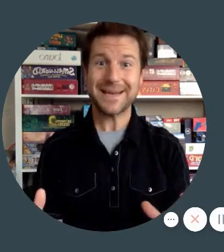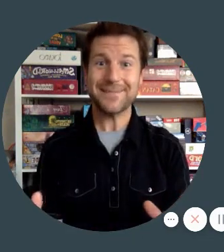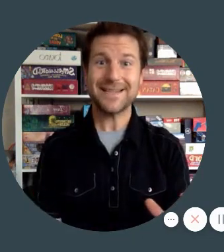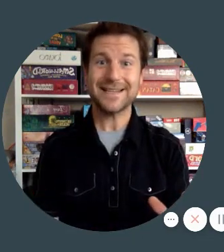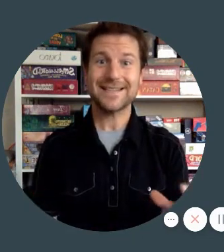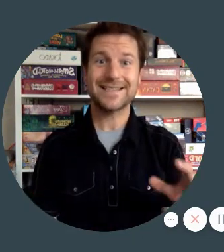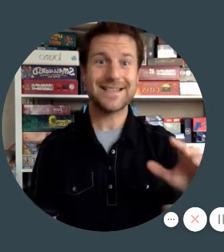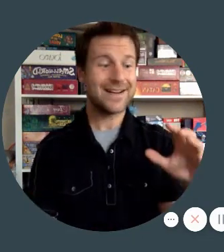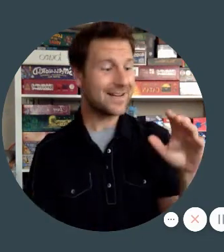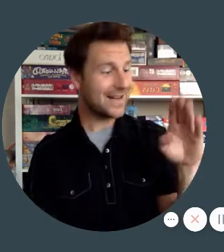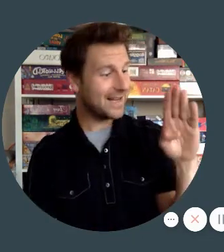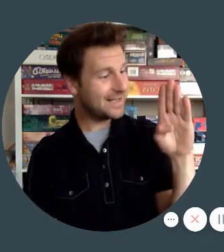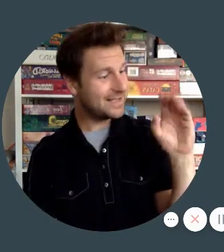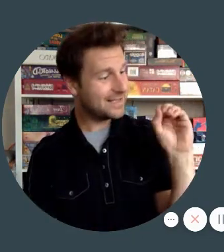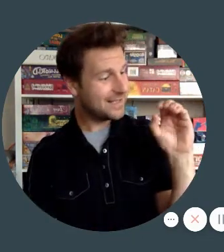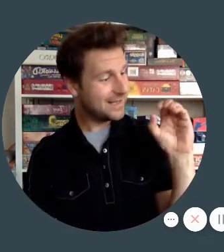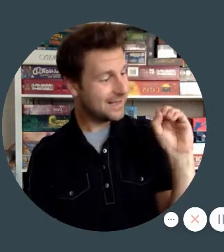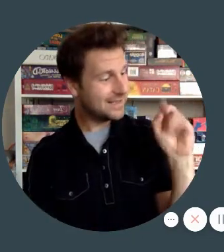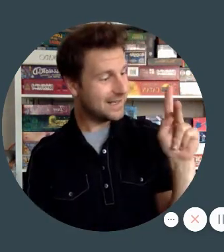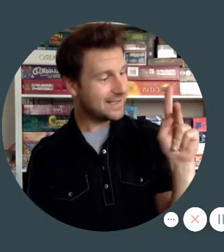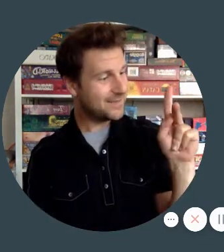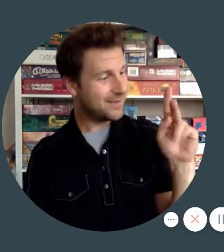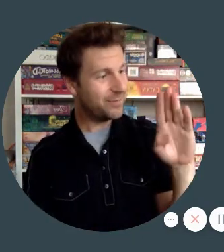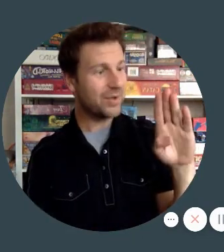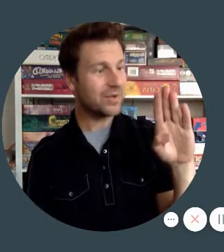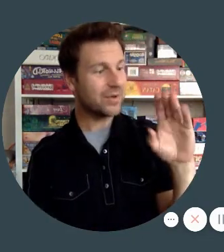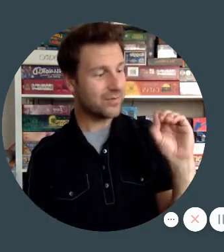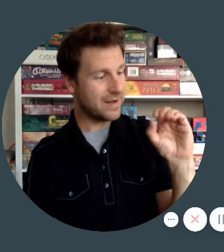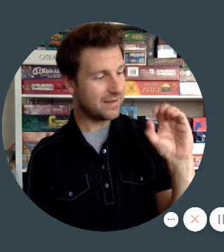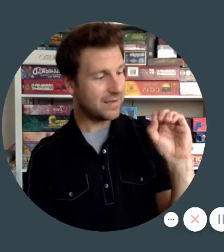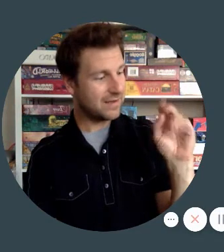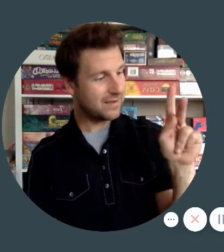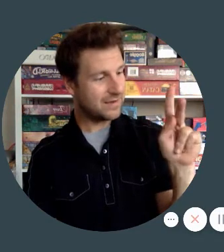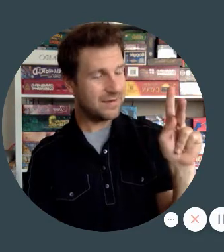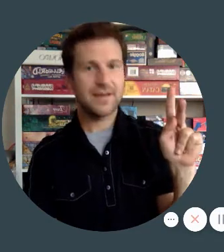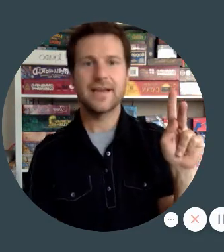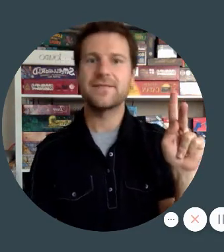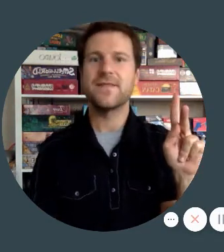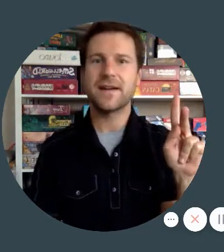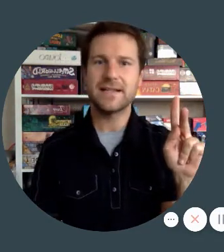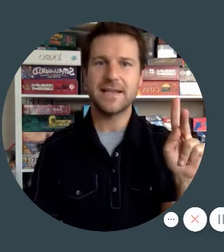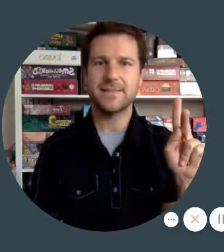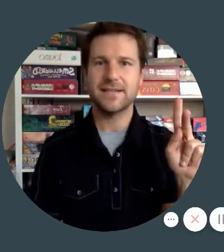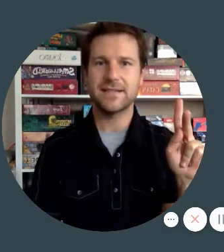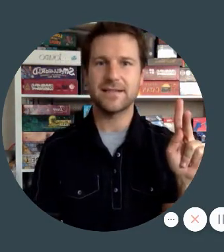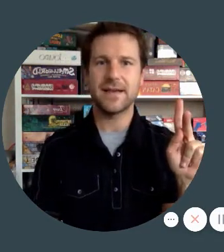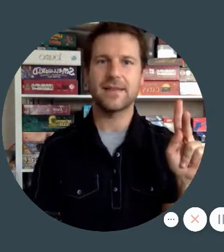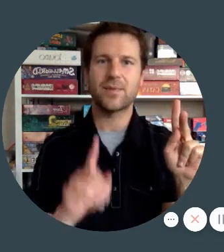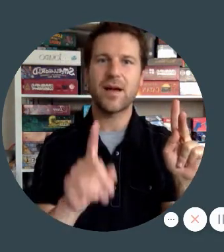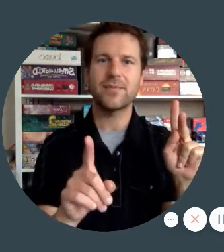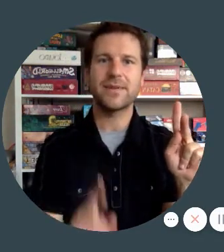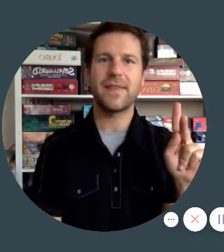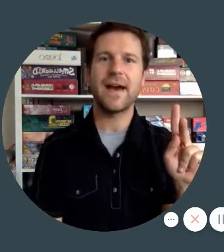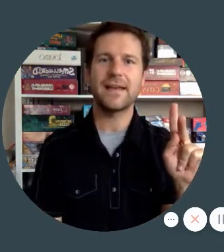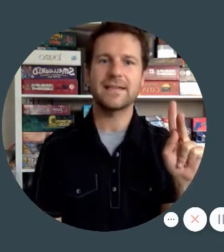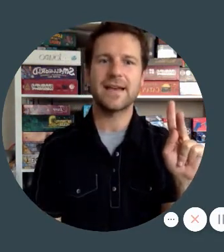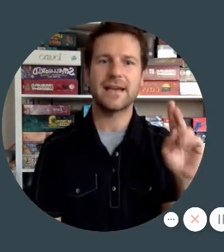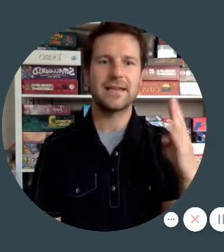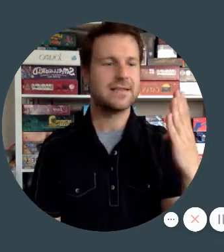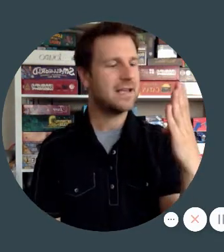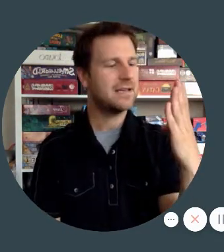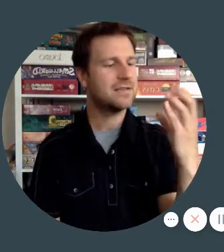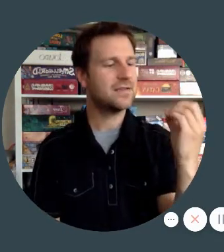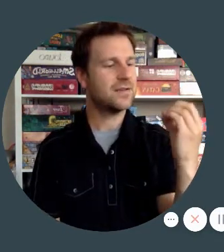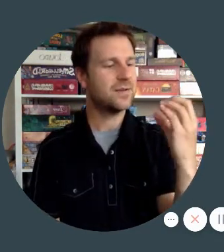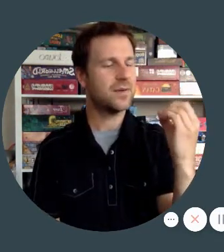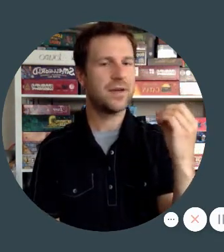really tempting to stare at your hand. Did I spell book correctly? It's very tempting to do that. The problem with that is that